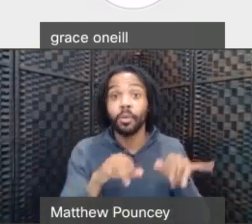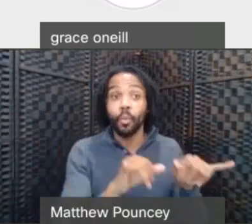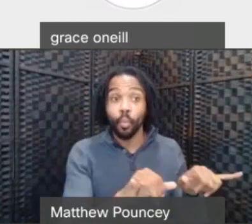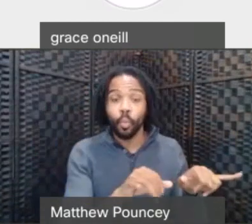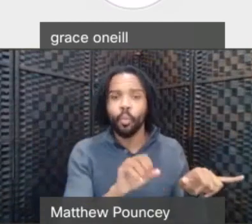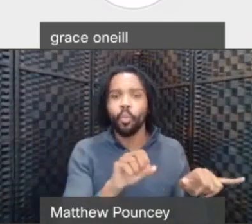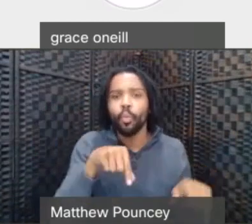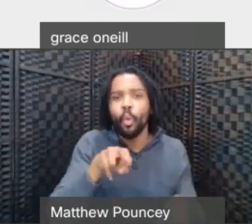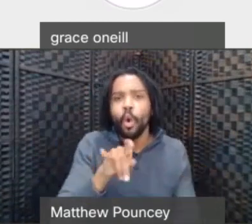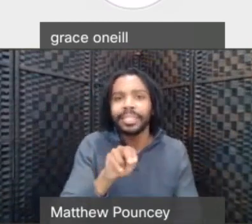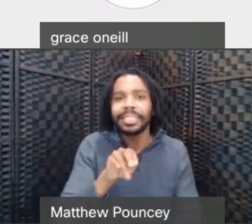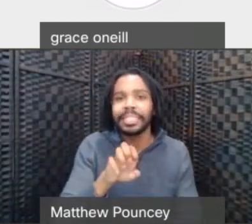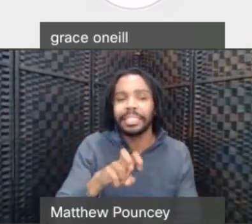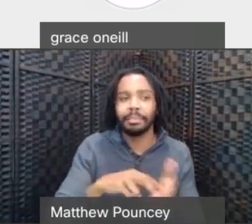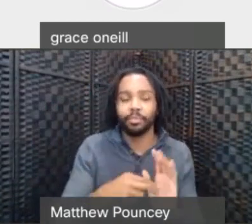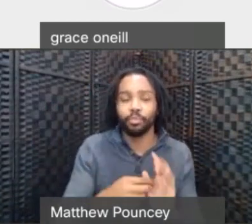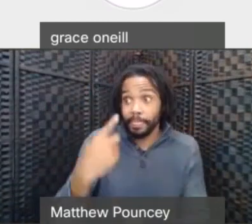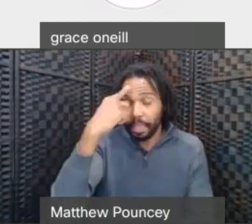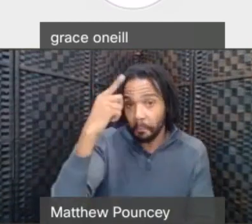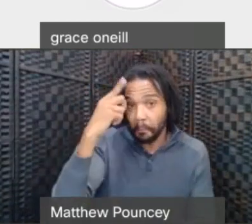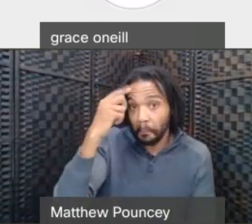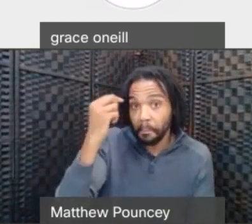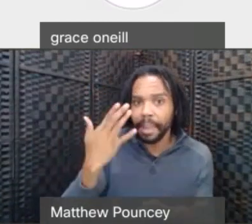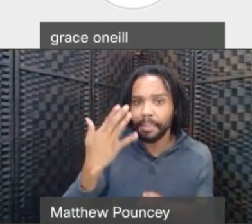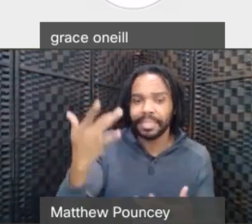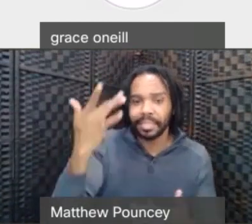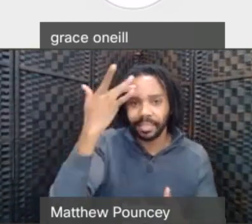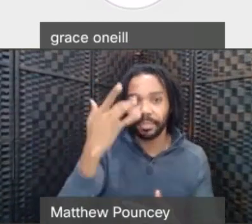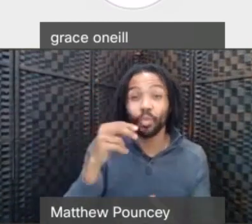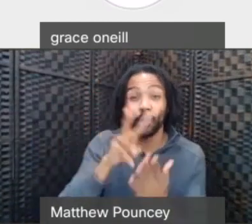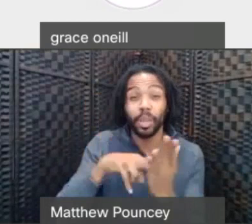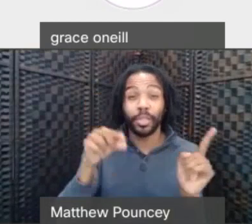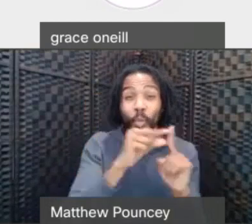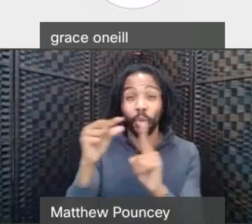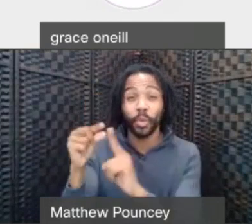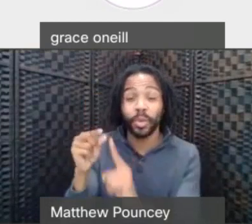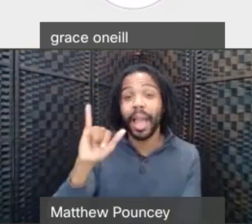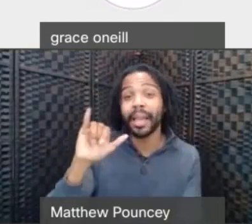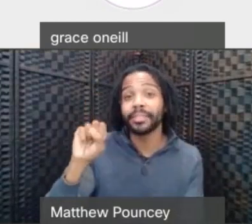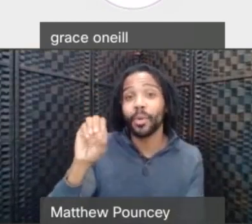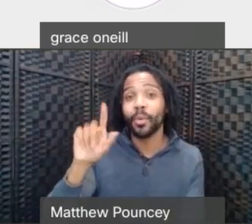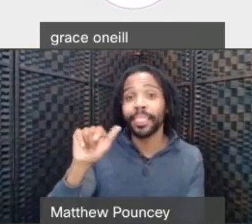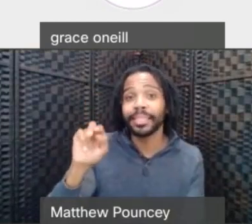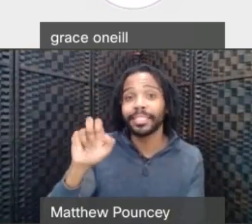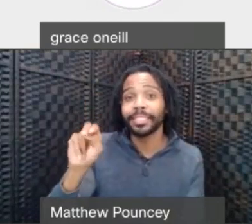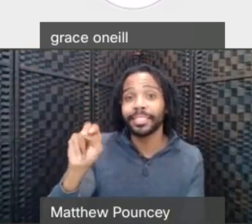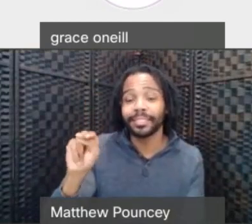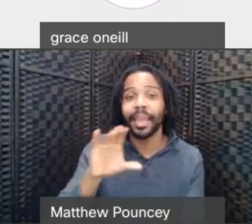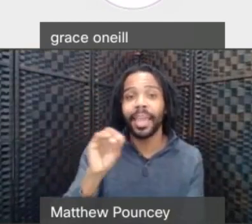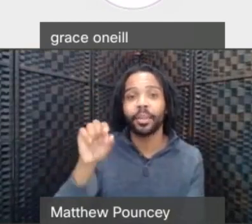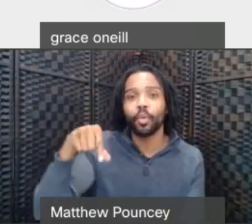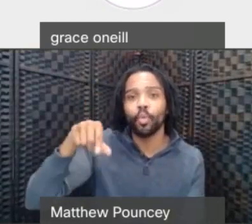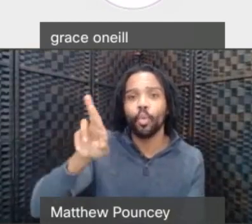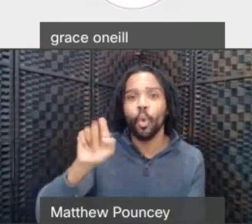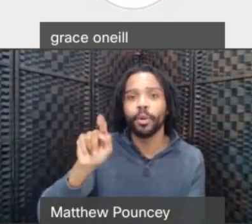big difference when you're reading through the guidance using the terms isolate and quarantine. And if you interchange those terms,